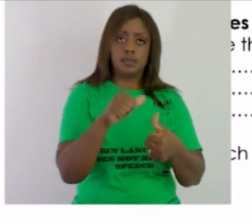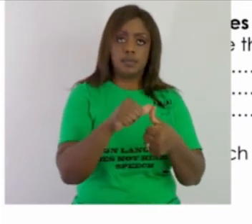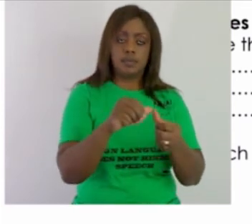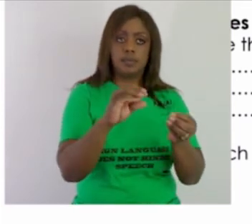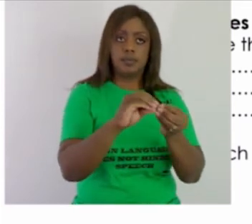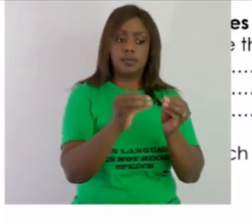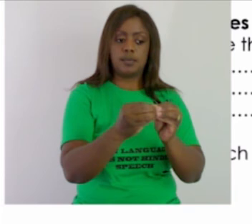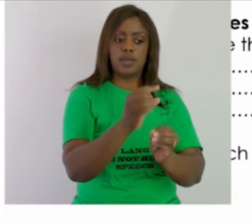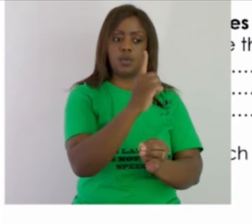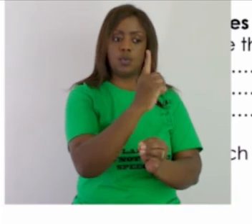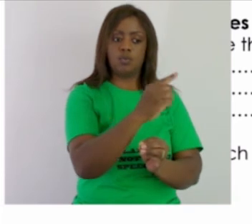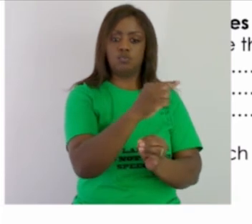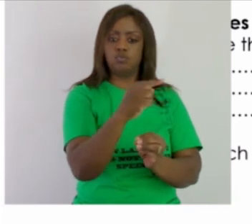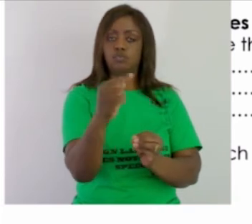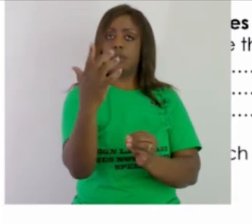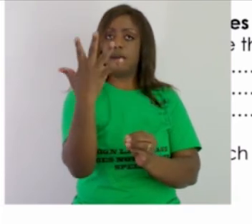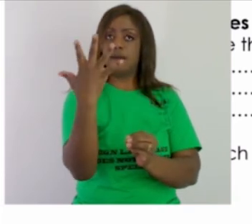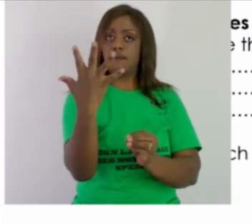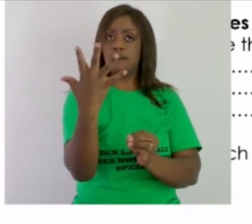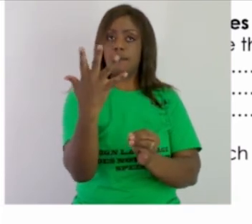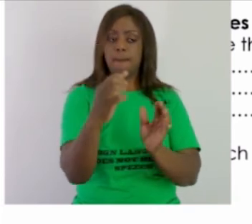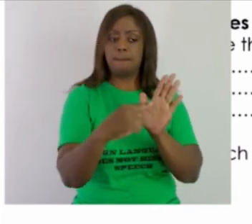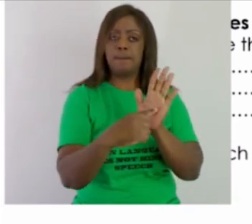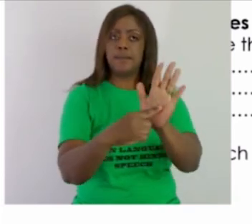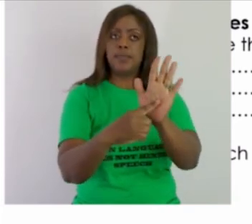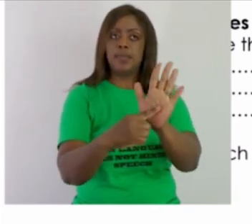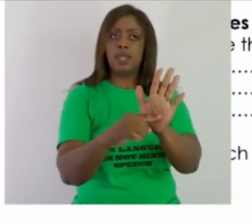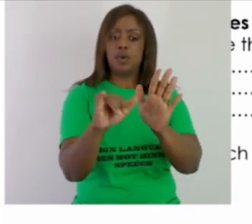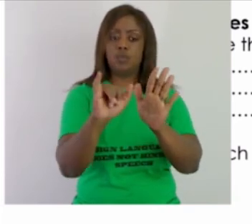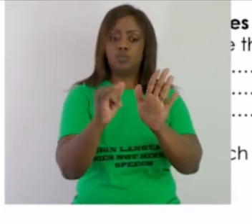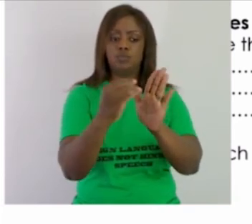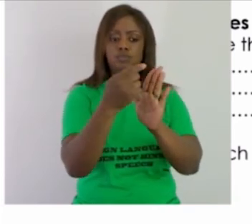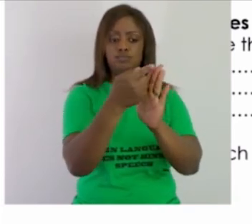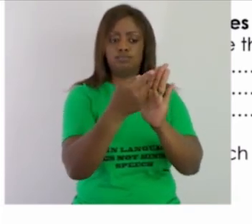Brush your teeth twice daily for 2 minutes.